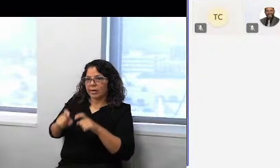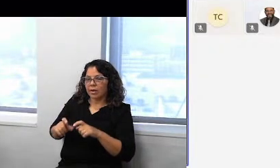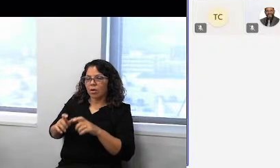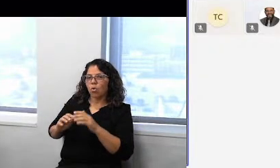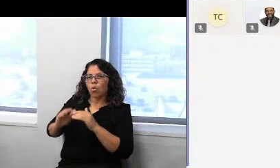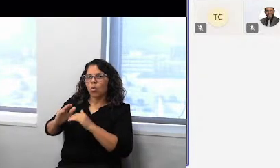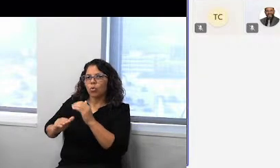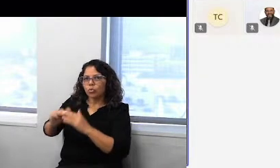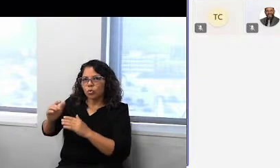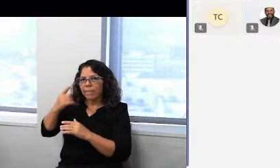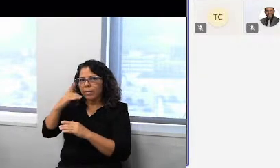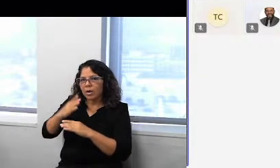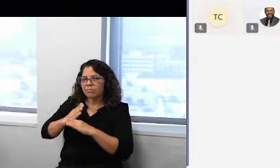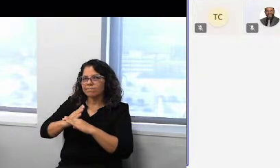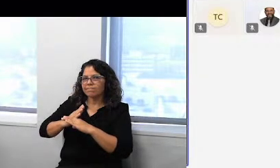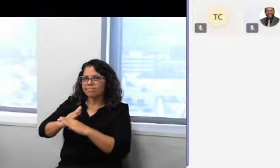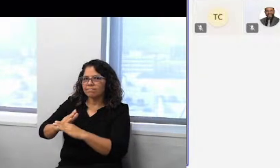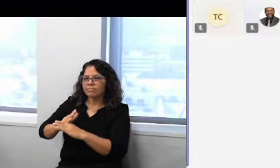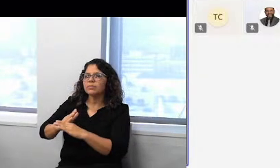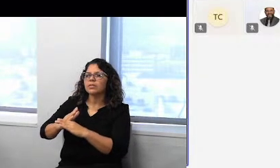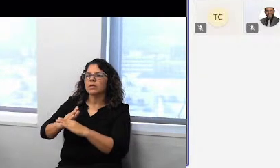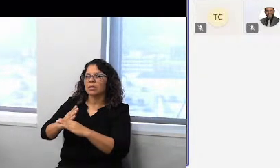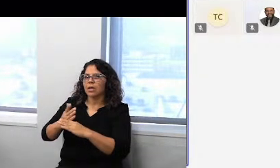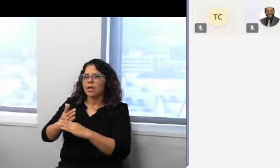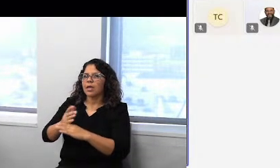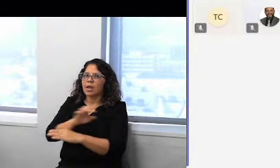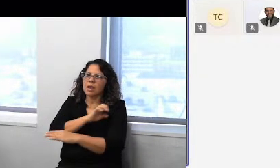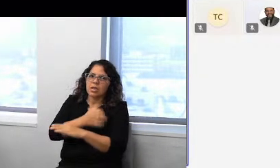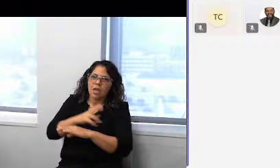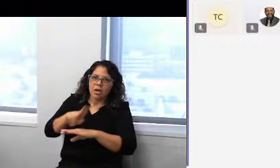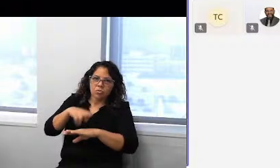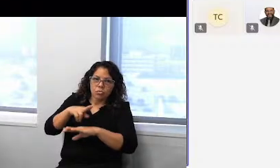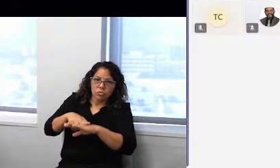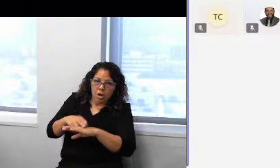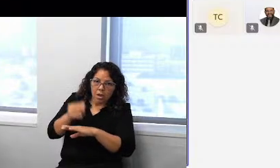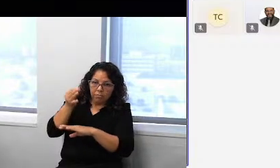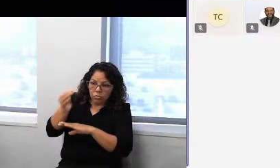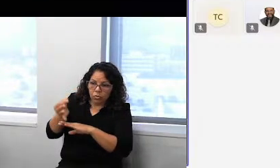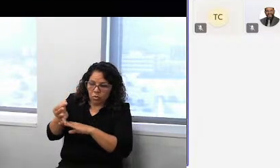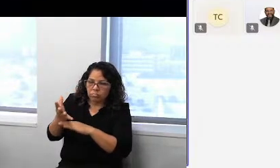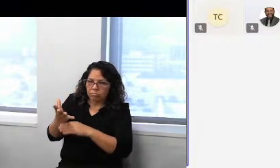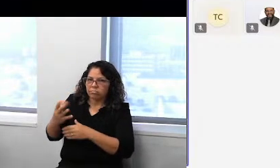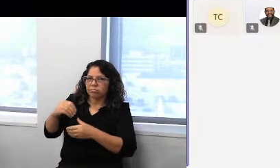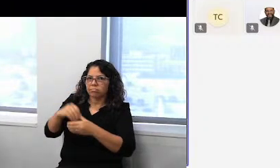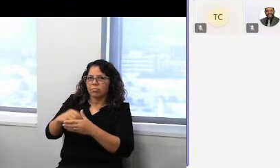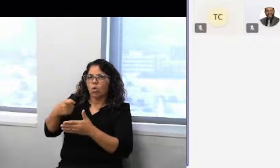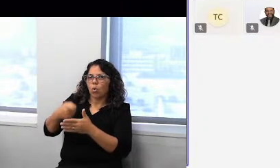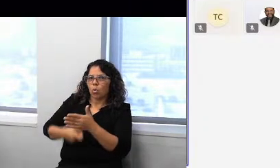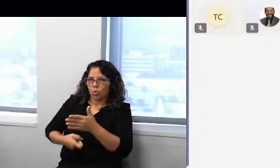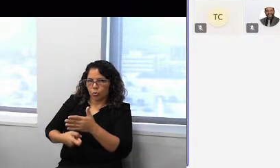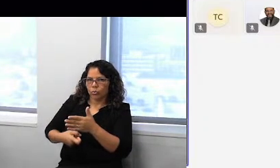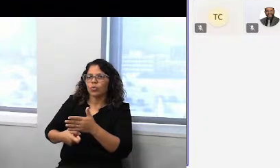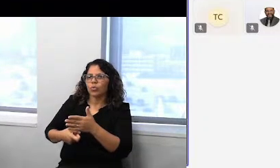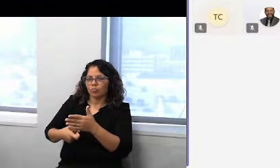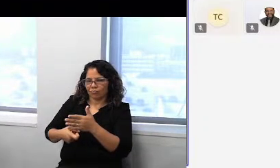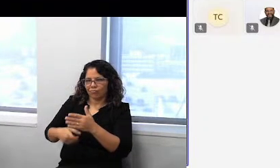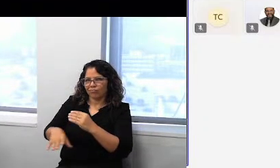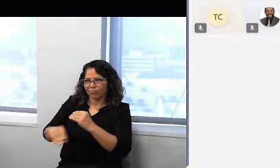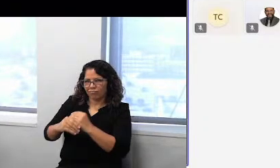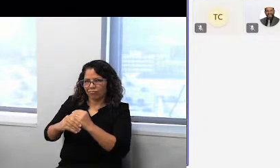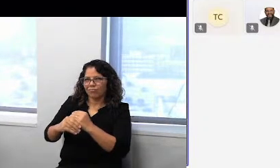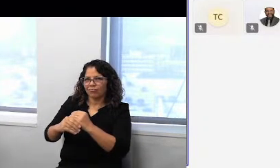are taking into account these later costs that we would have to incur if we didn't build the capacity ahead of time. That's what I understood.